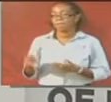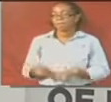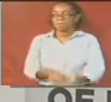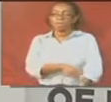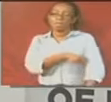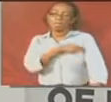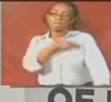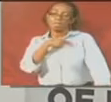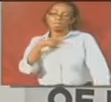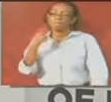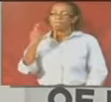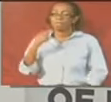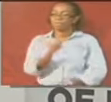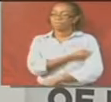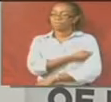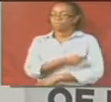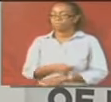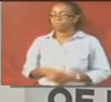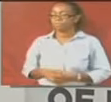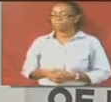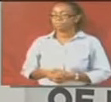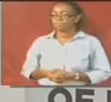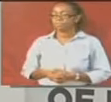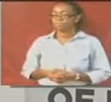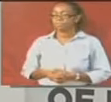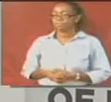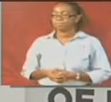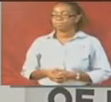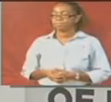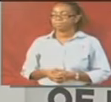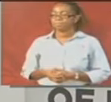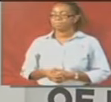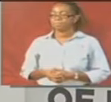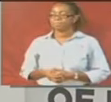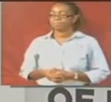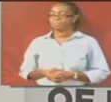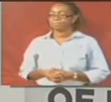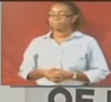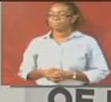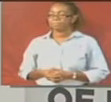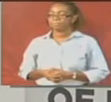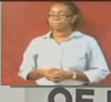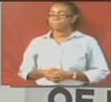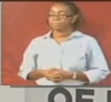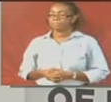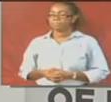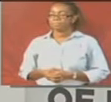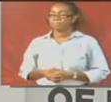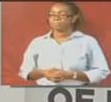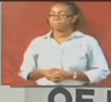or, have any issues with accessing the vaccines.